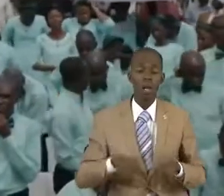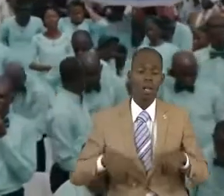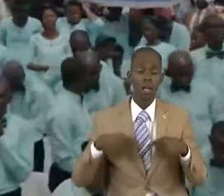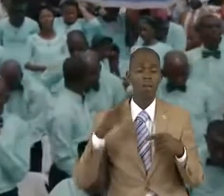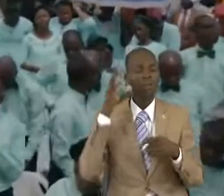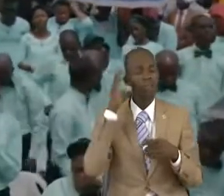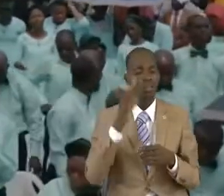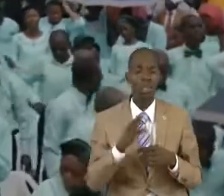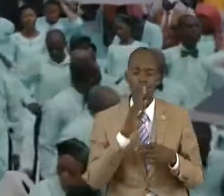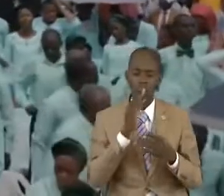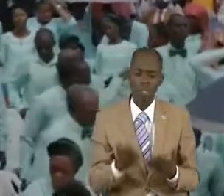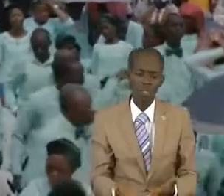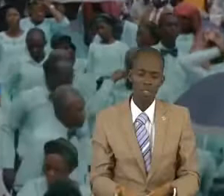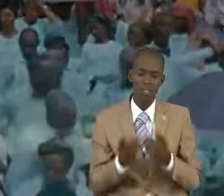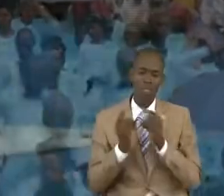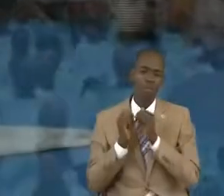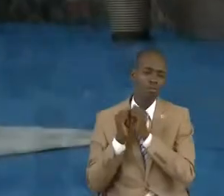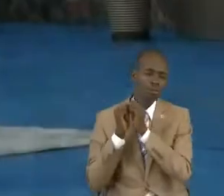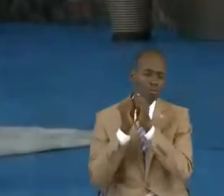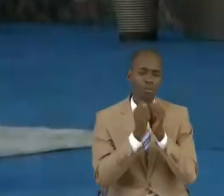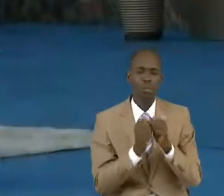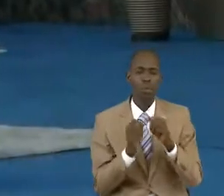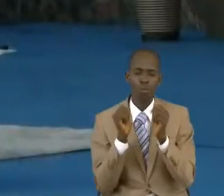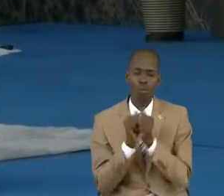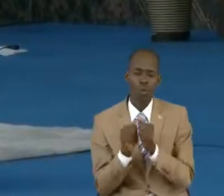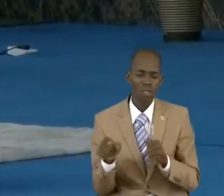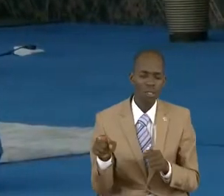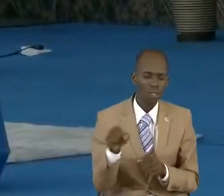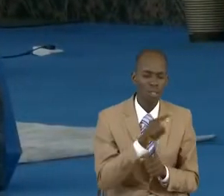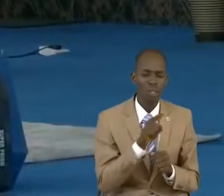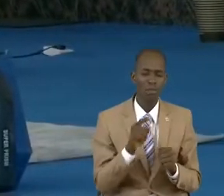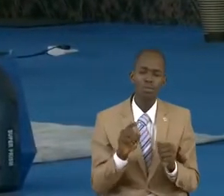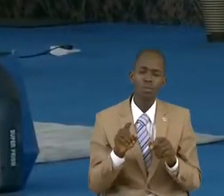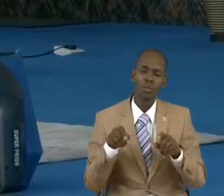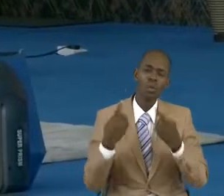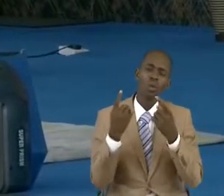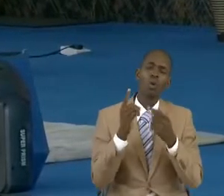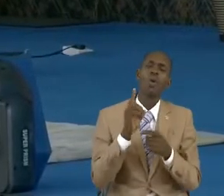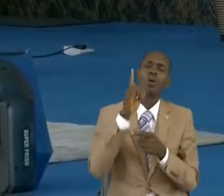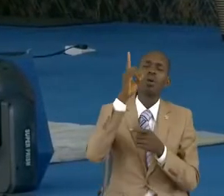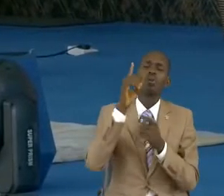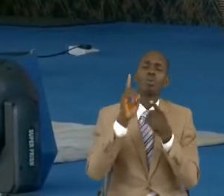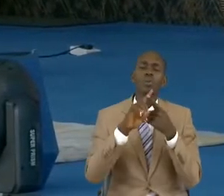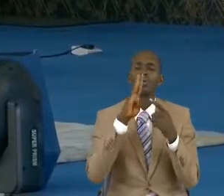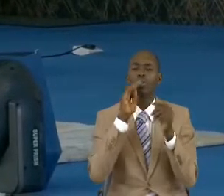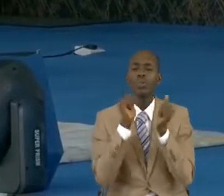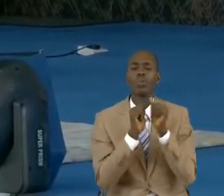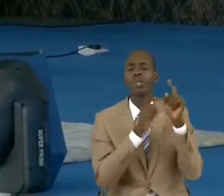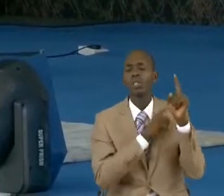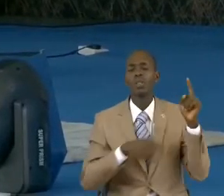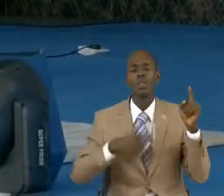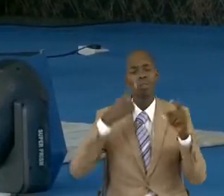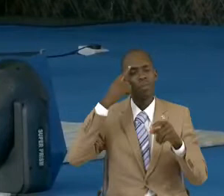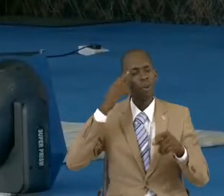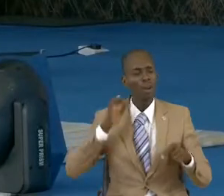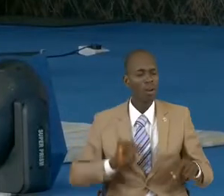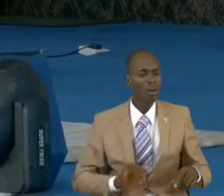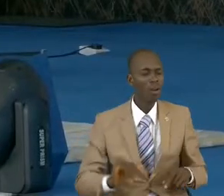raised together with them, caught up to be with the Lord forever and ever,